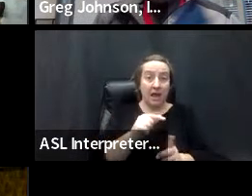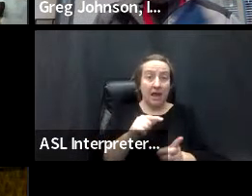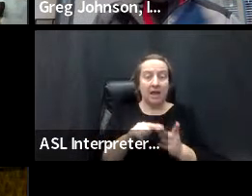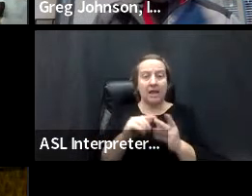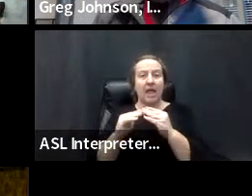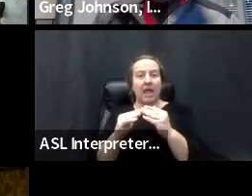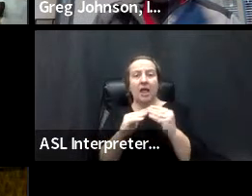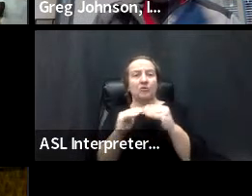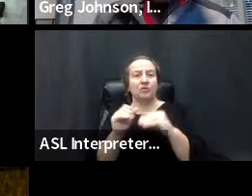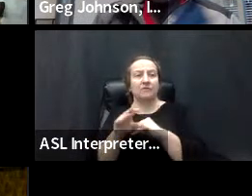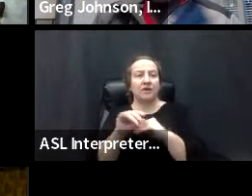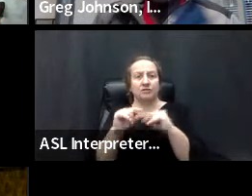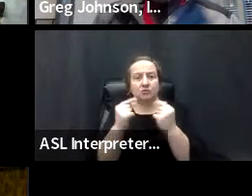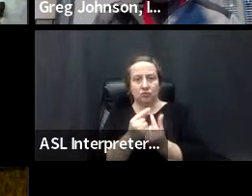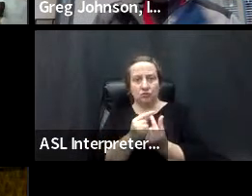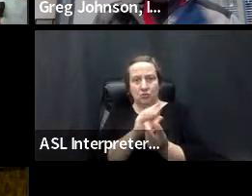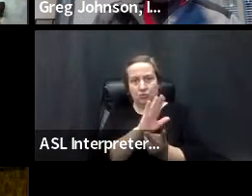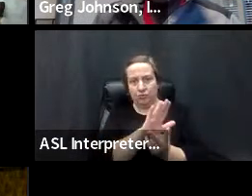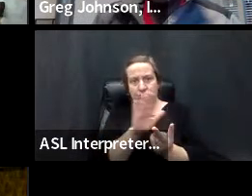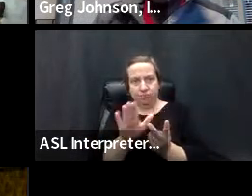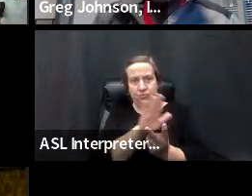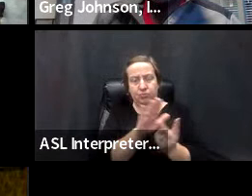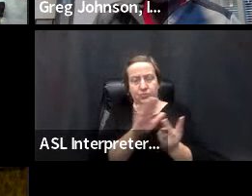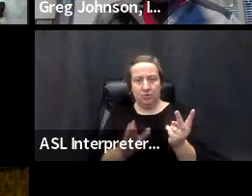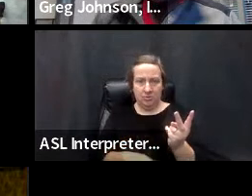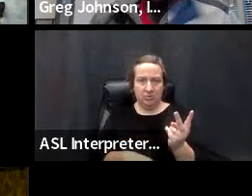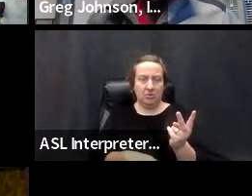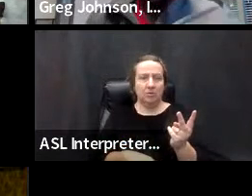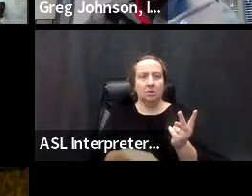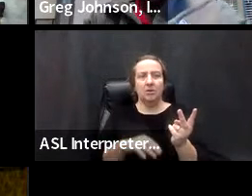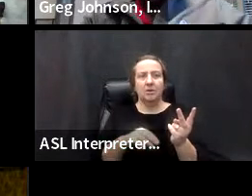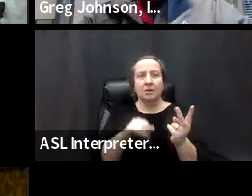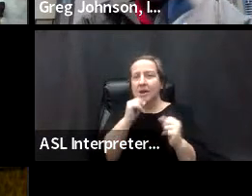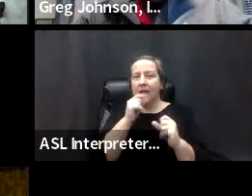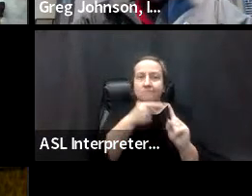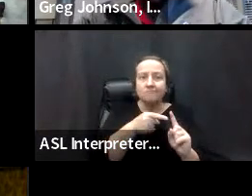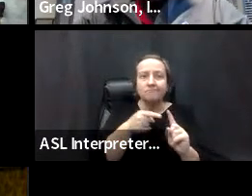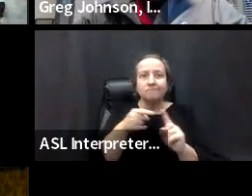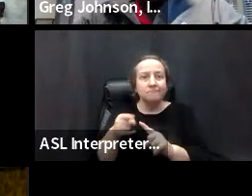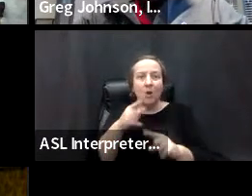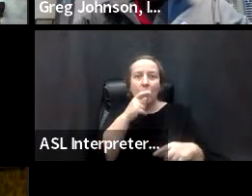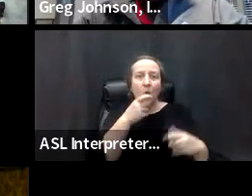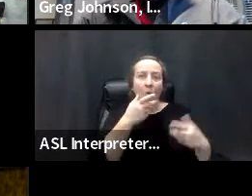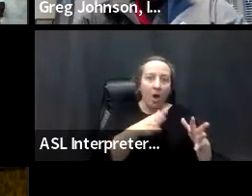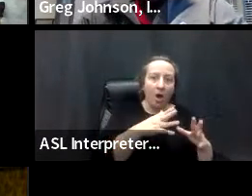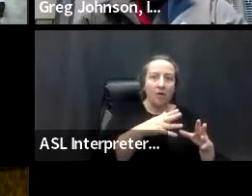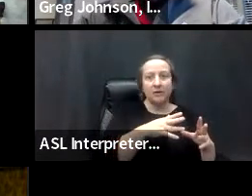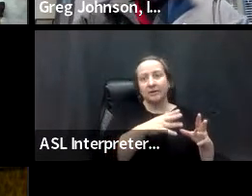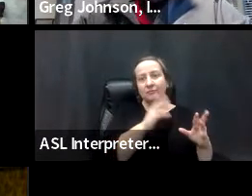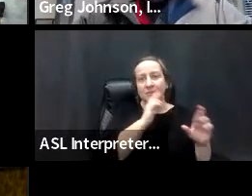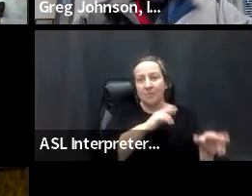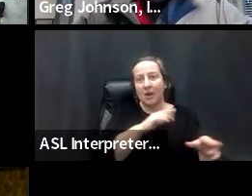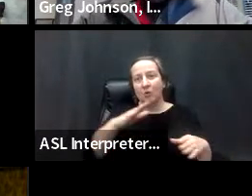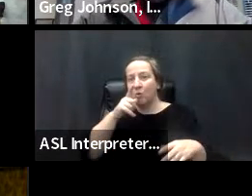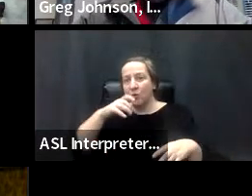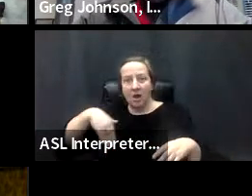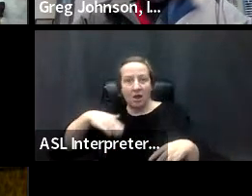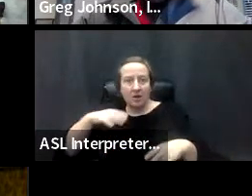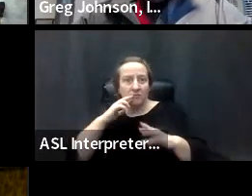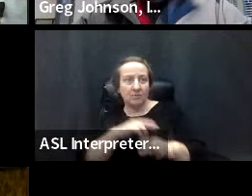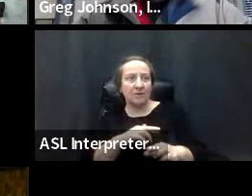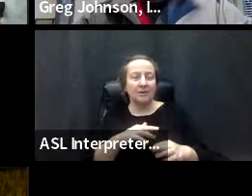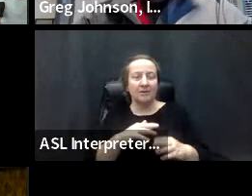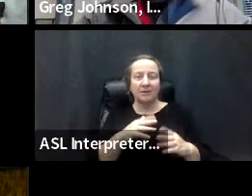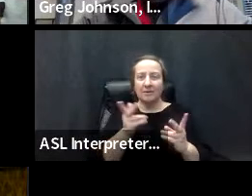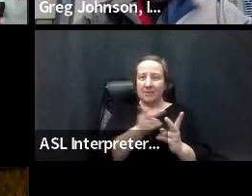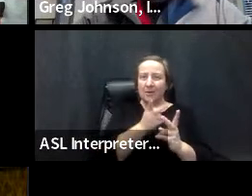Advisory Group membership. We're not calling out names of who has or hasn't, but between our 2 groups, we're not